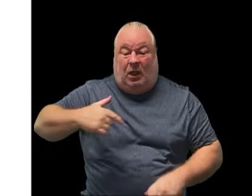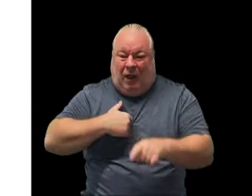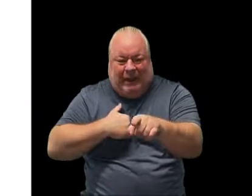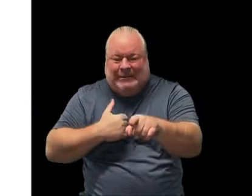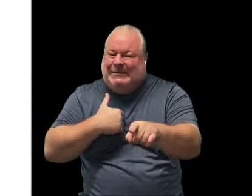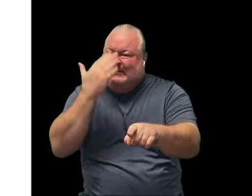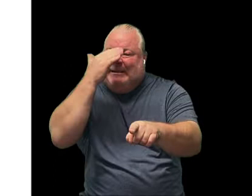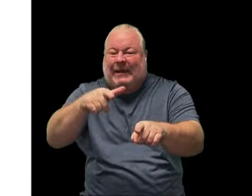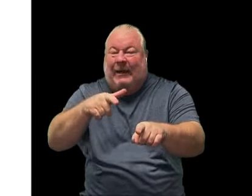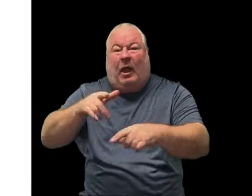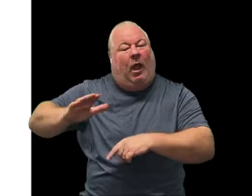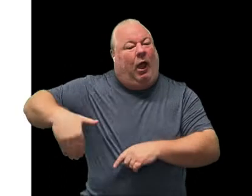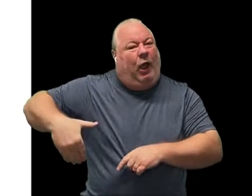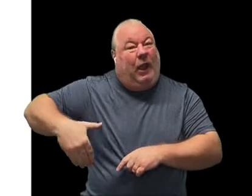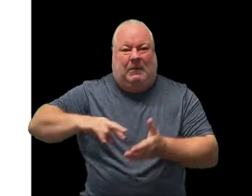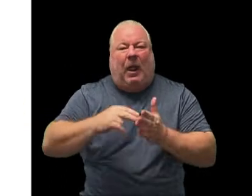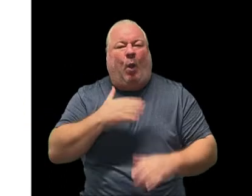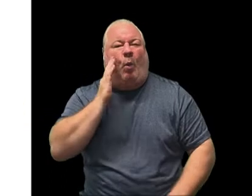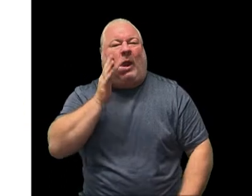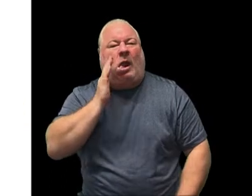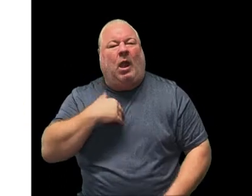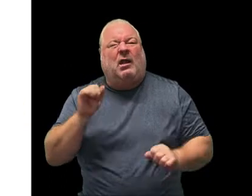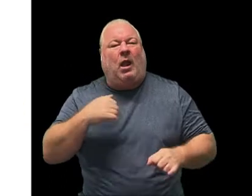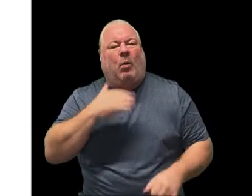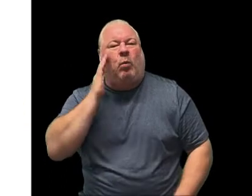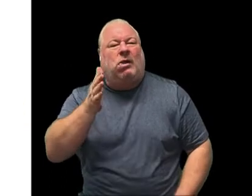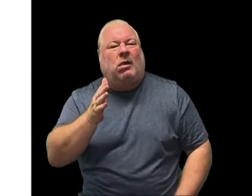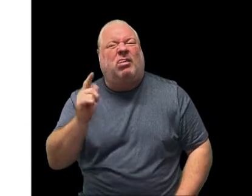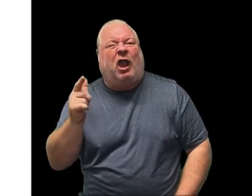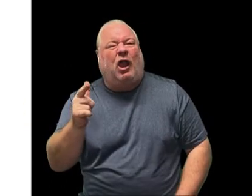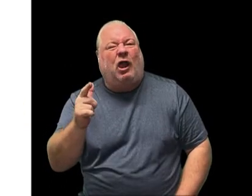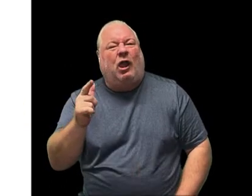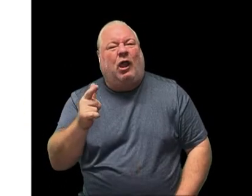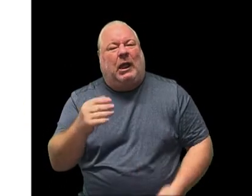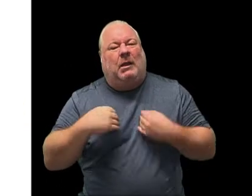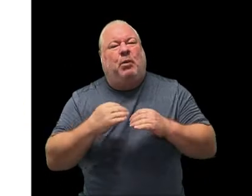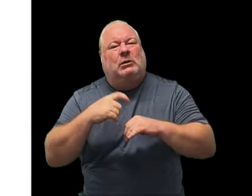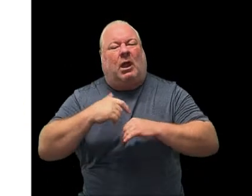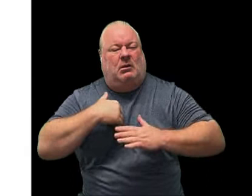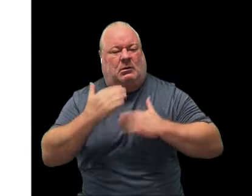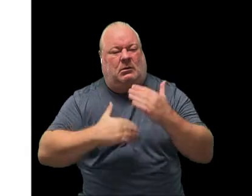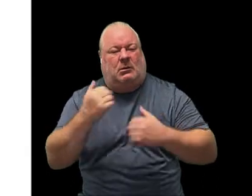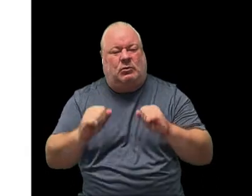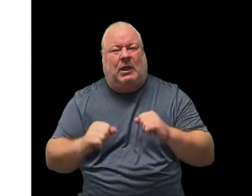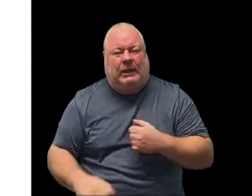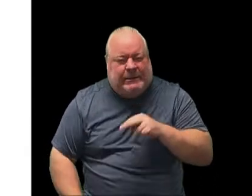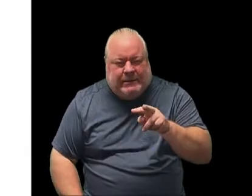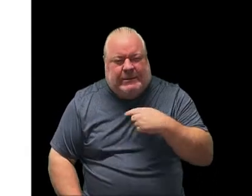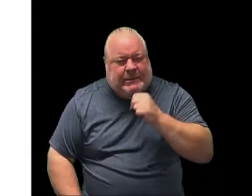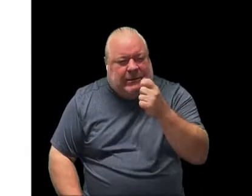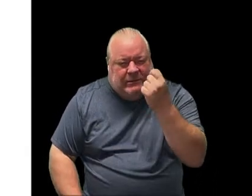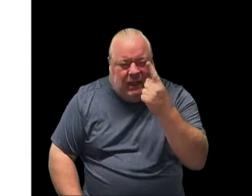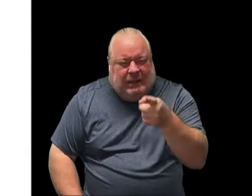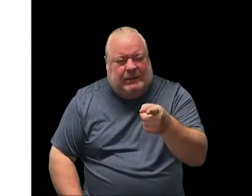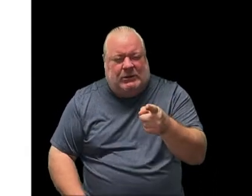also ask for help. Say, I'm learning. Didn't get it right. Don't quite understand.